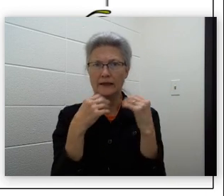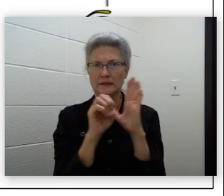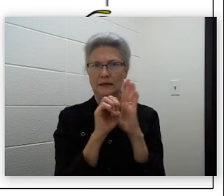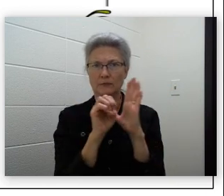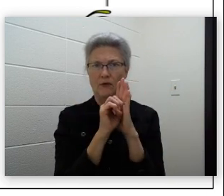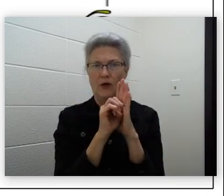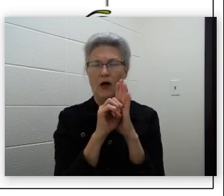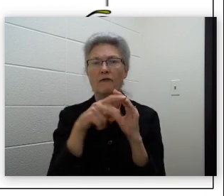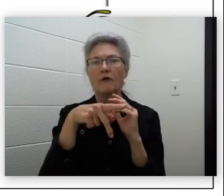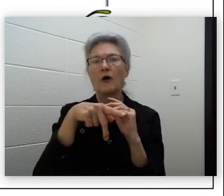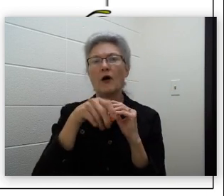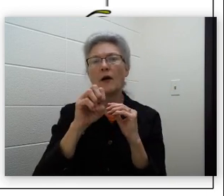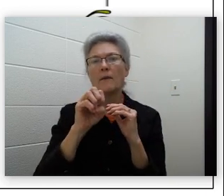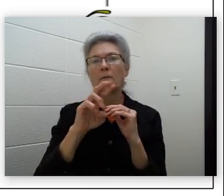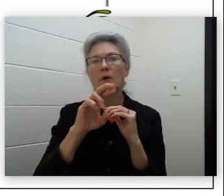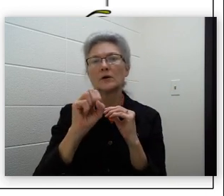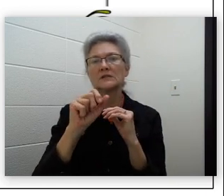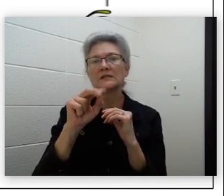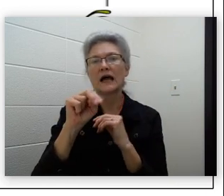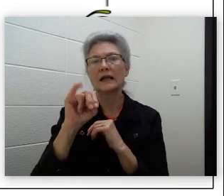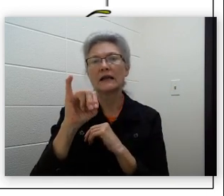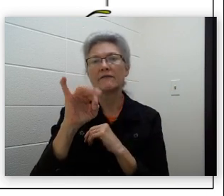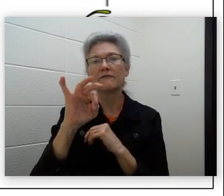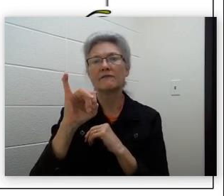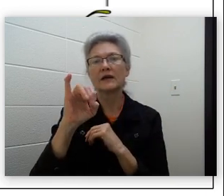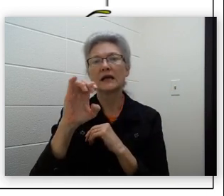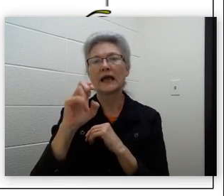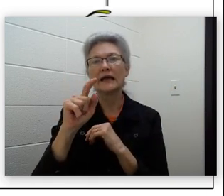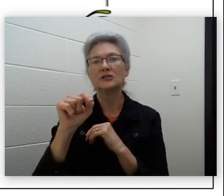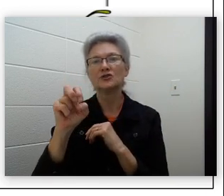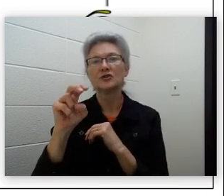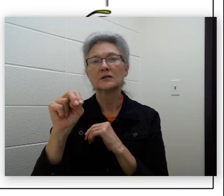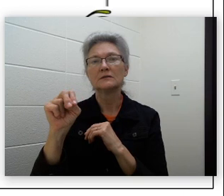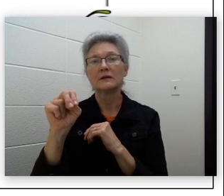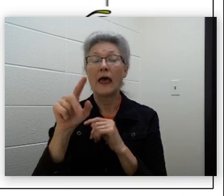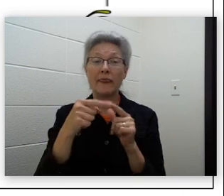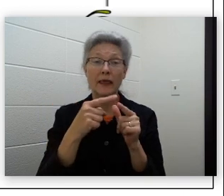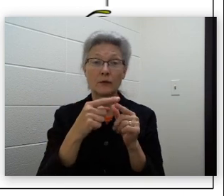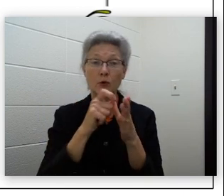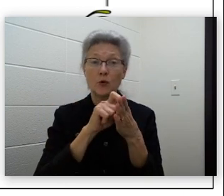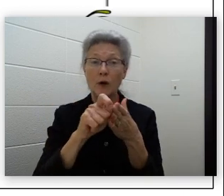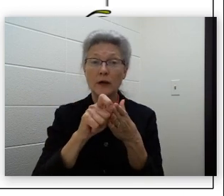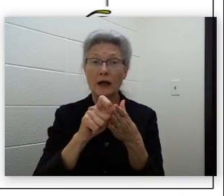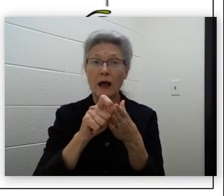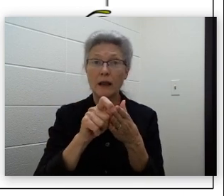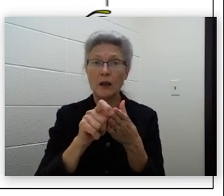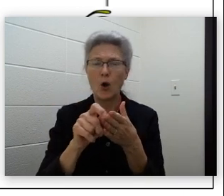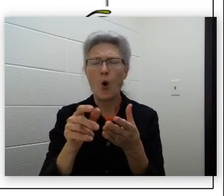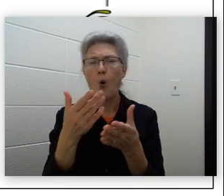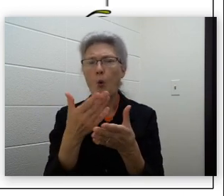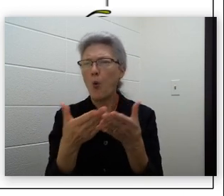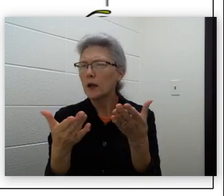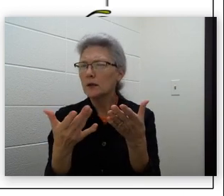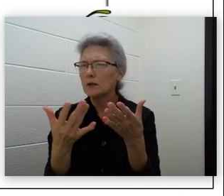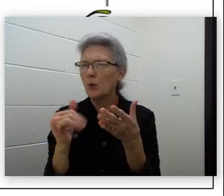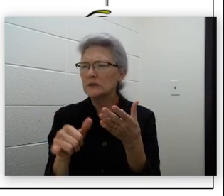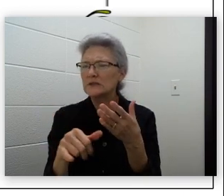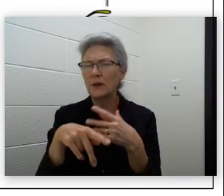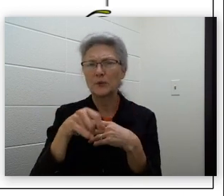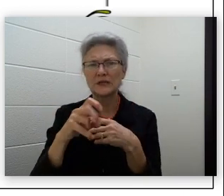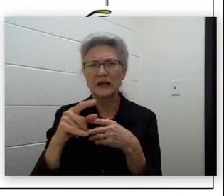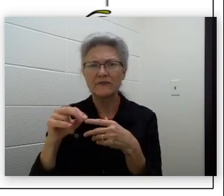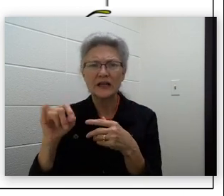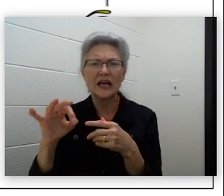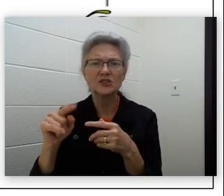of personification. Then, we're actually going to write down the personification. The